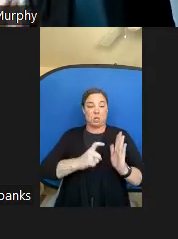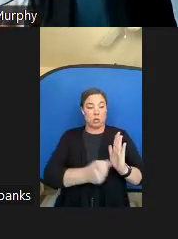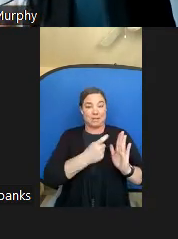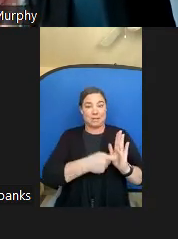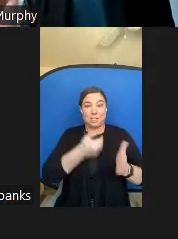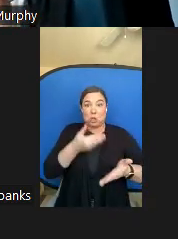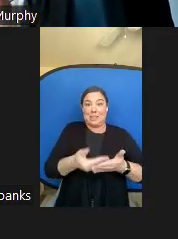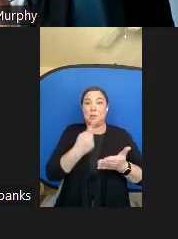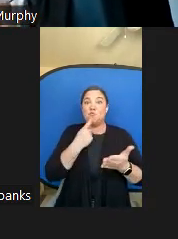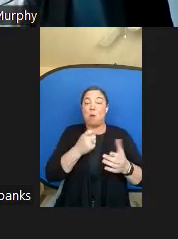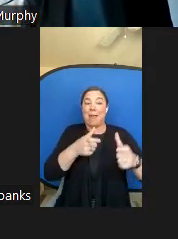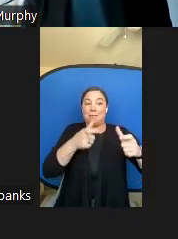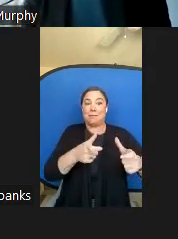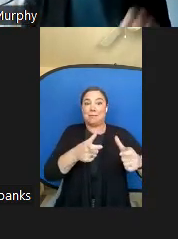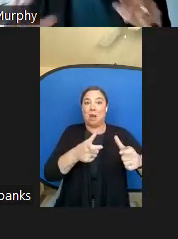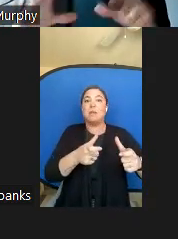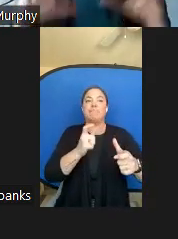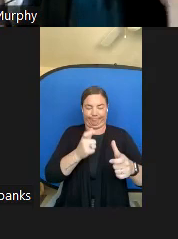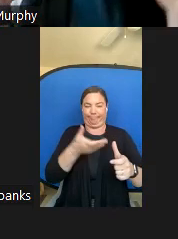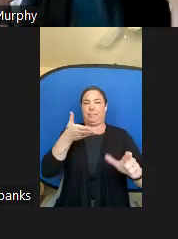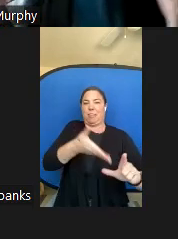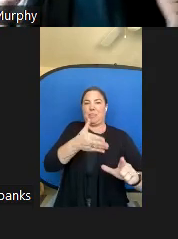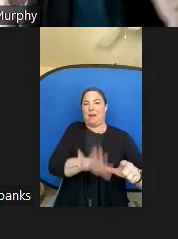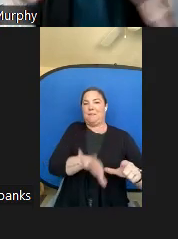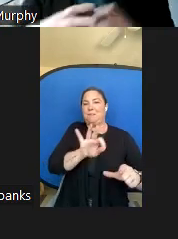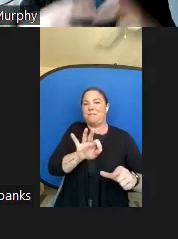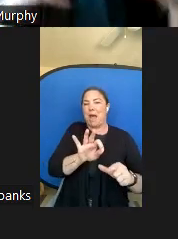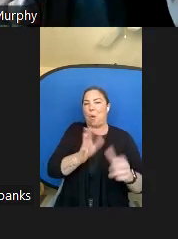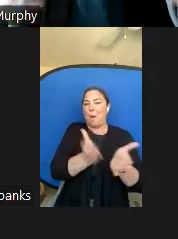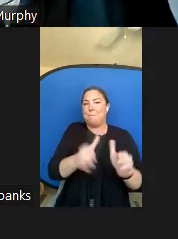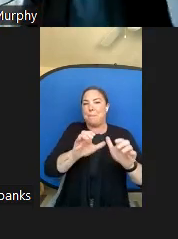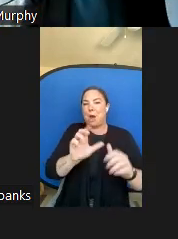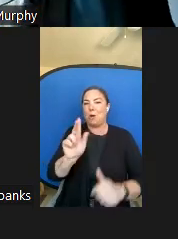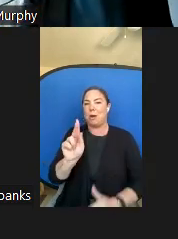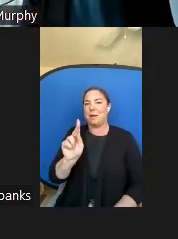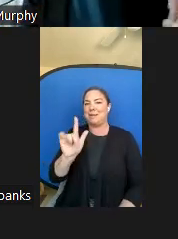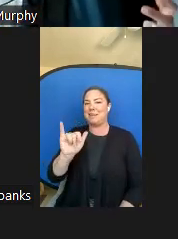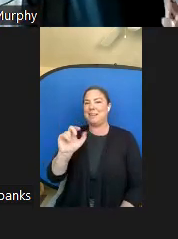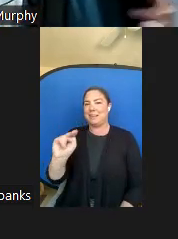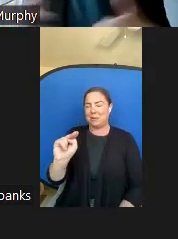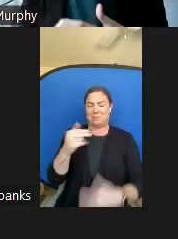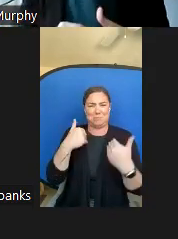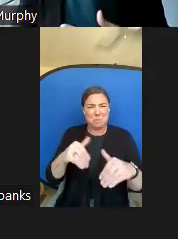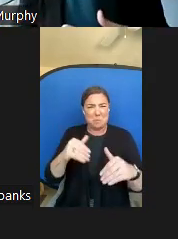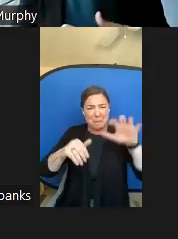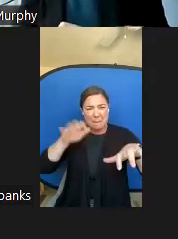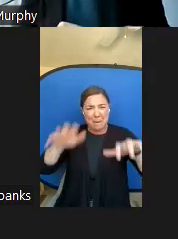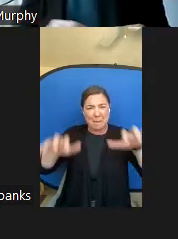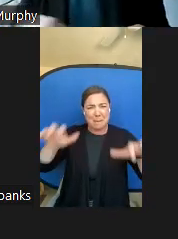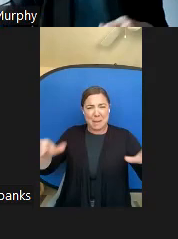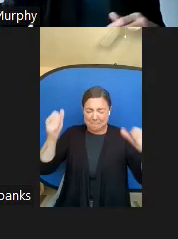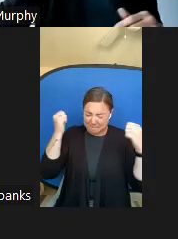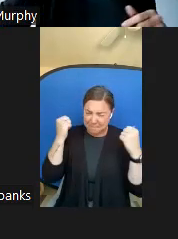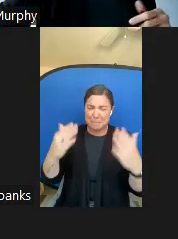dots has yielded a pottery kiln. So you can get an impression from this, just the density of workshops in this neighborhood.